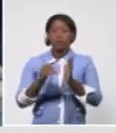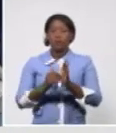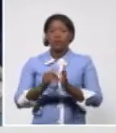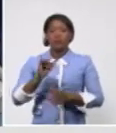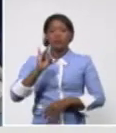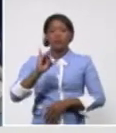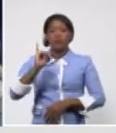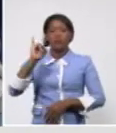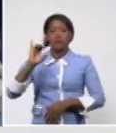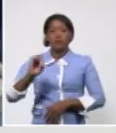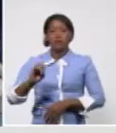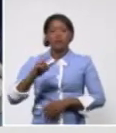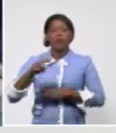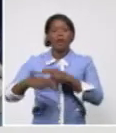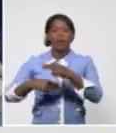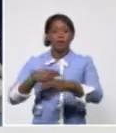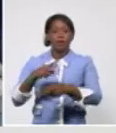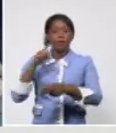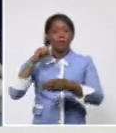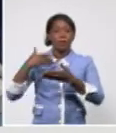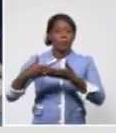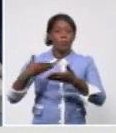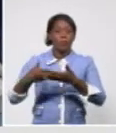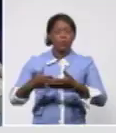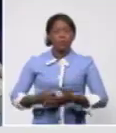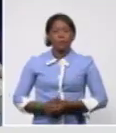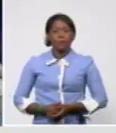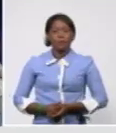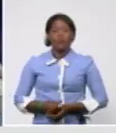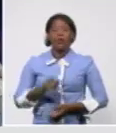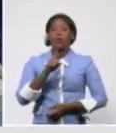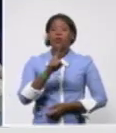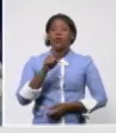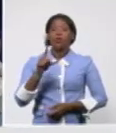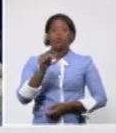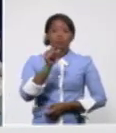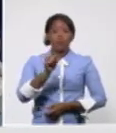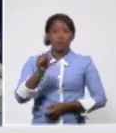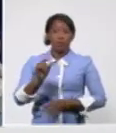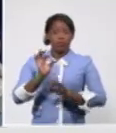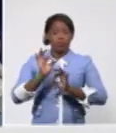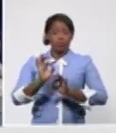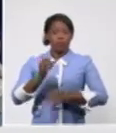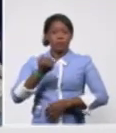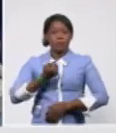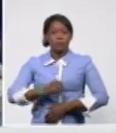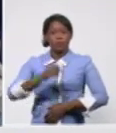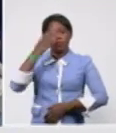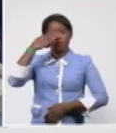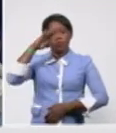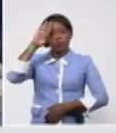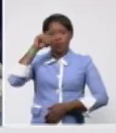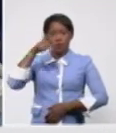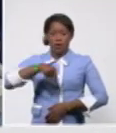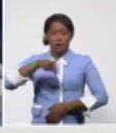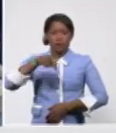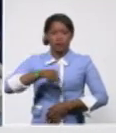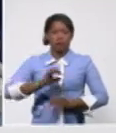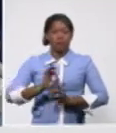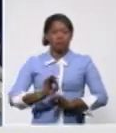cases over recent months, continues to screen residents for the virus. As such, all